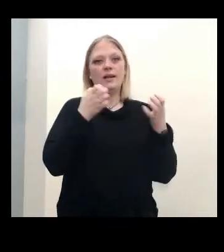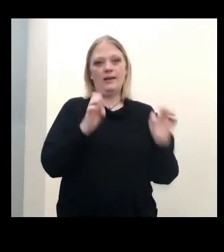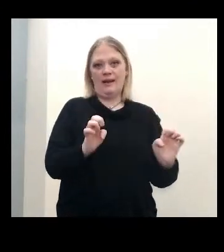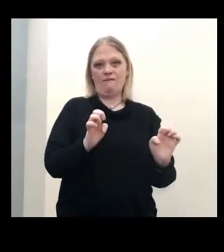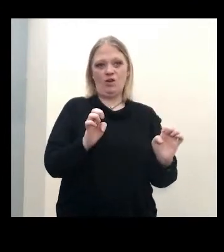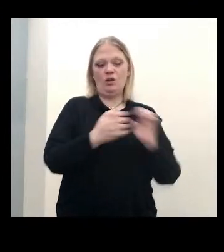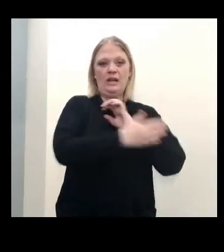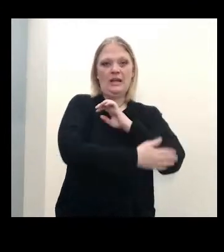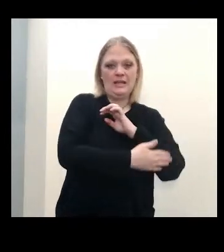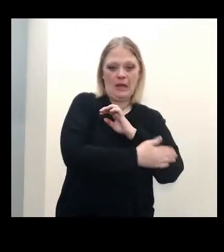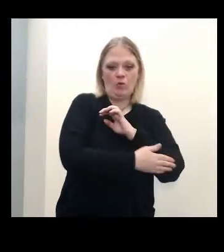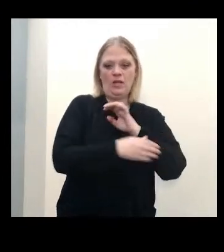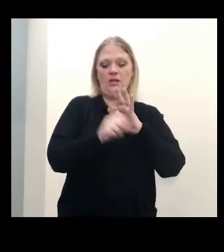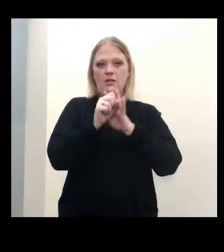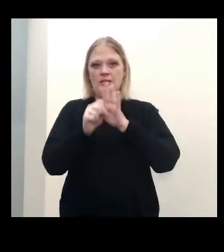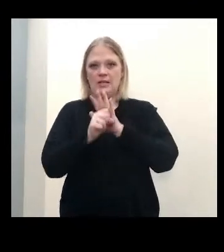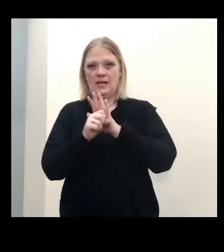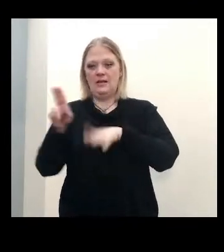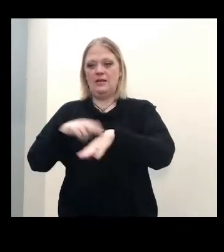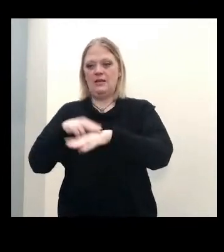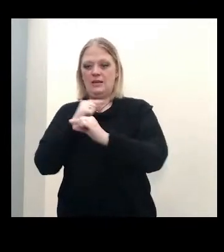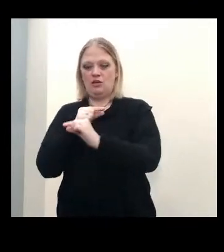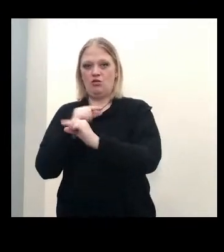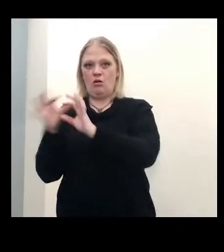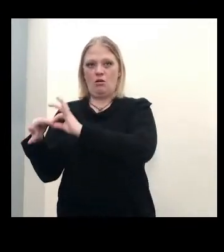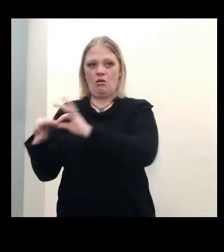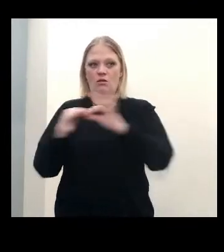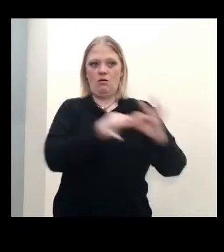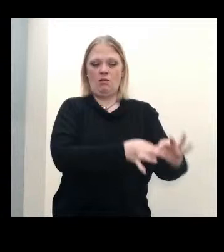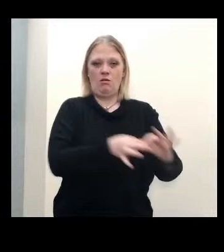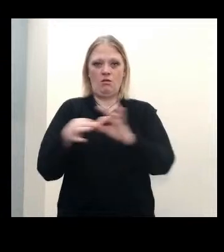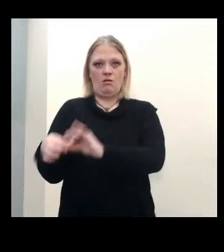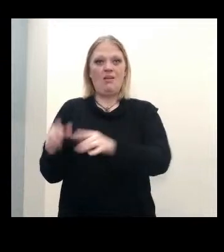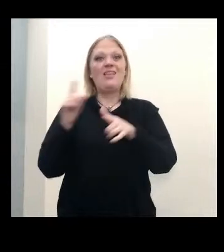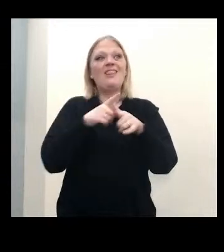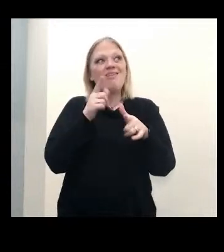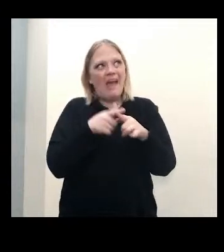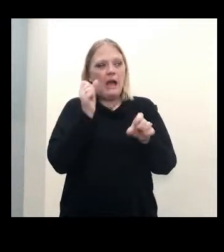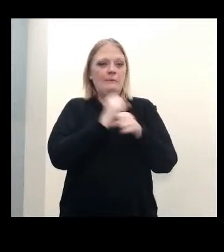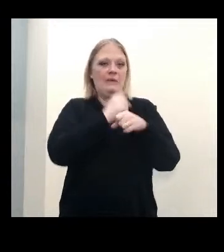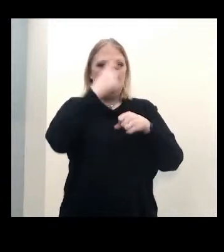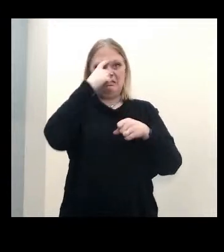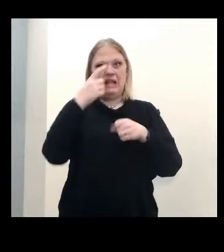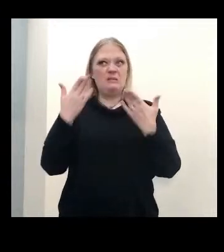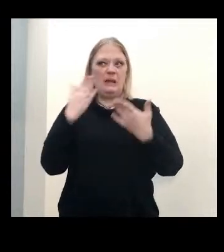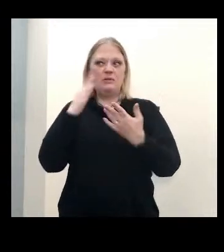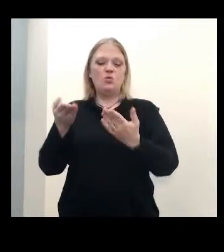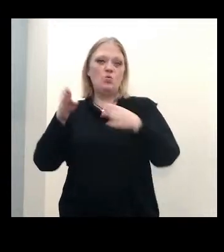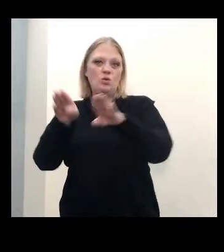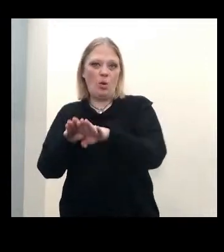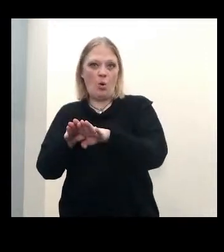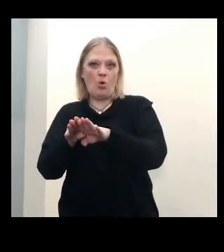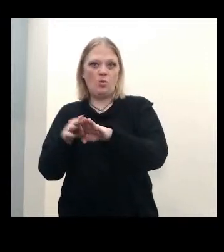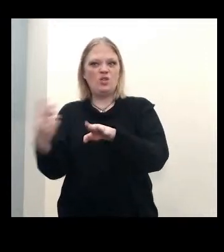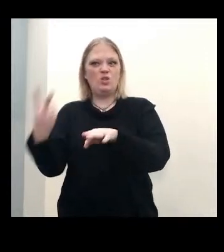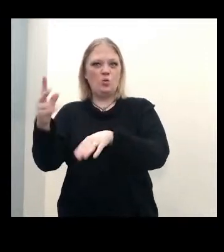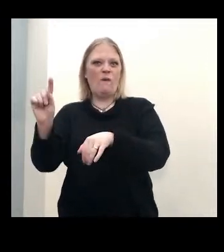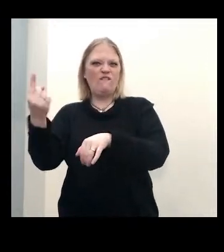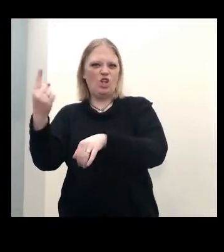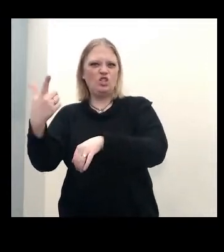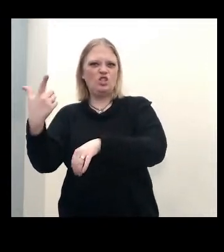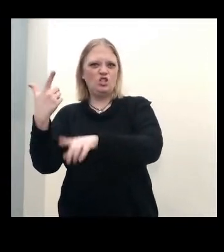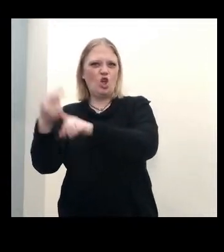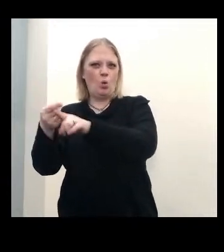the state, and the National Guard. It might make sense at that point for the county to close its 2 first-dose clinics that we otherwise